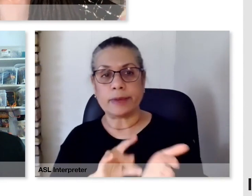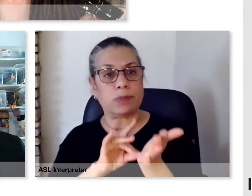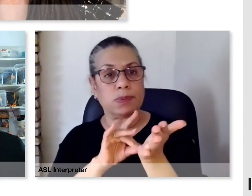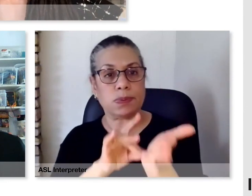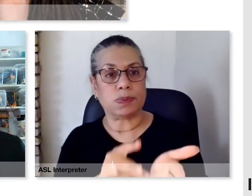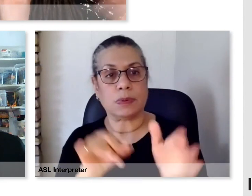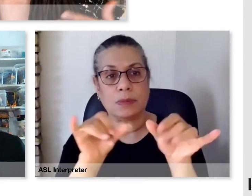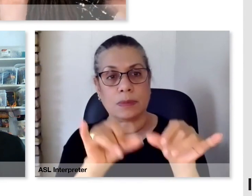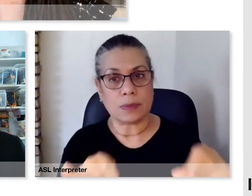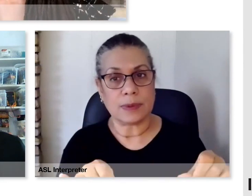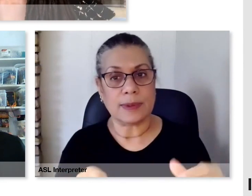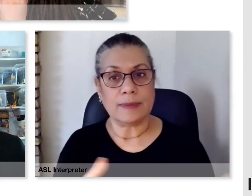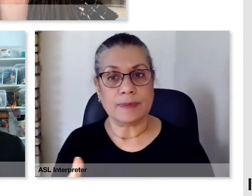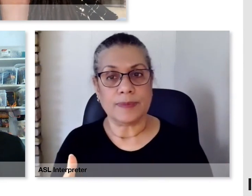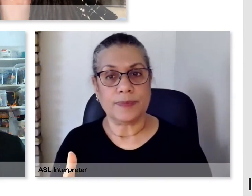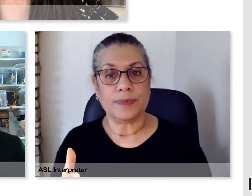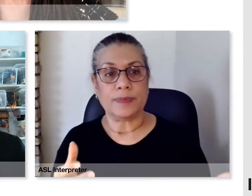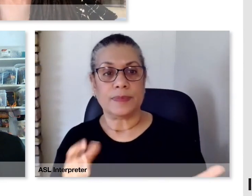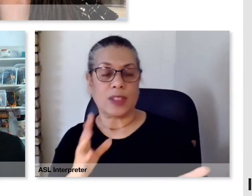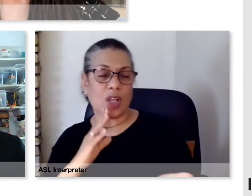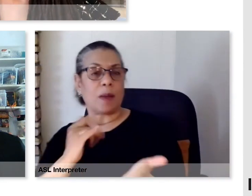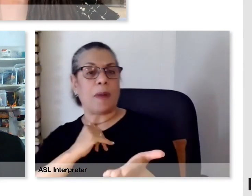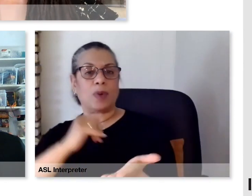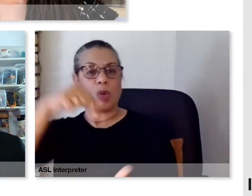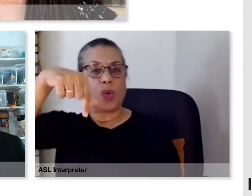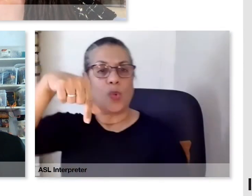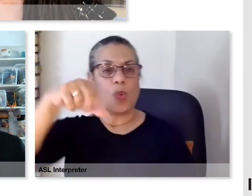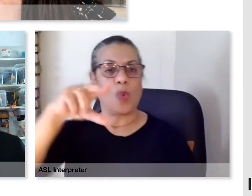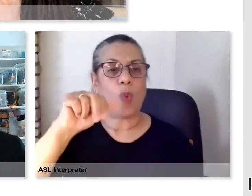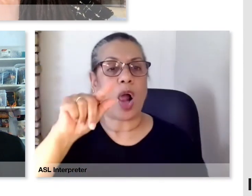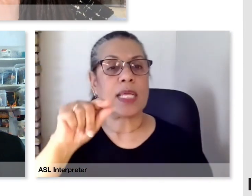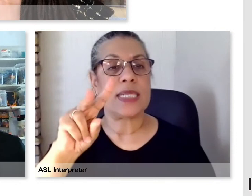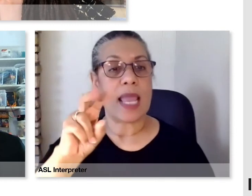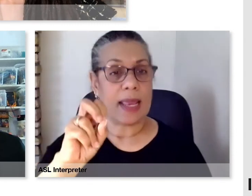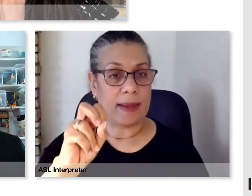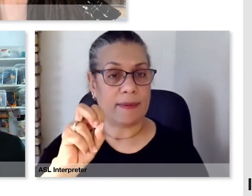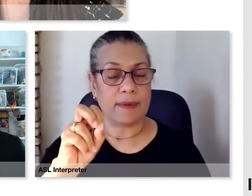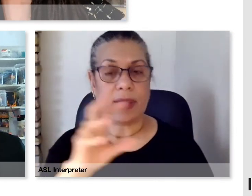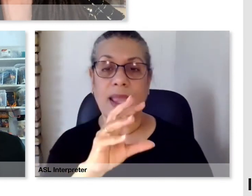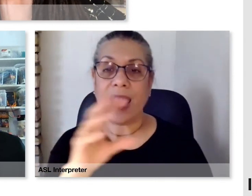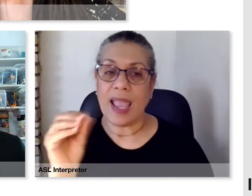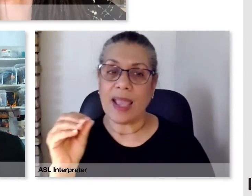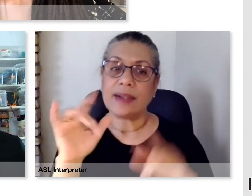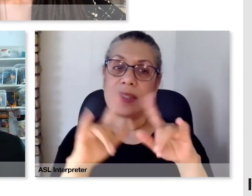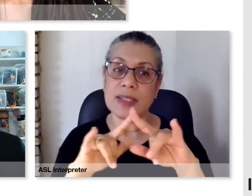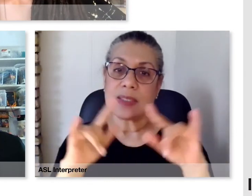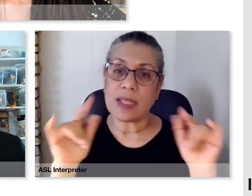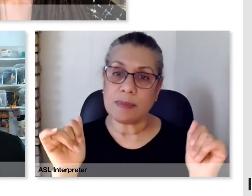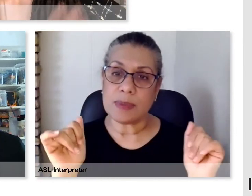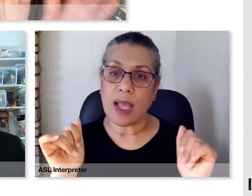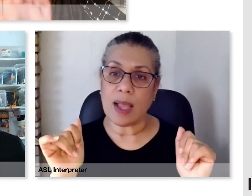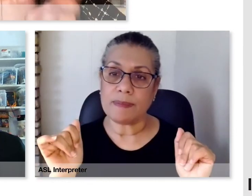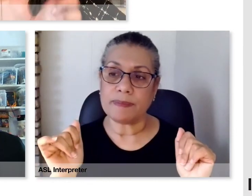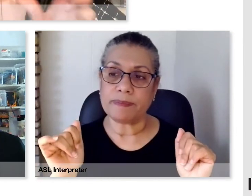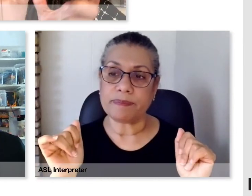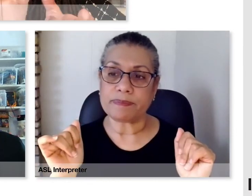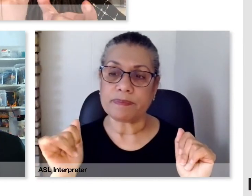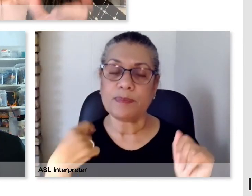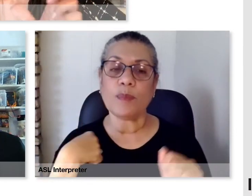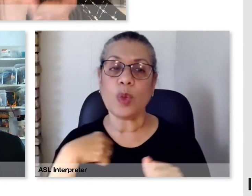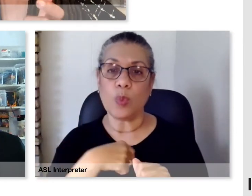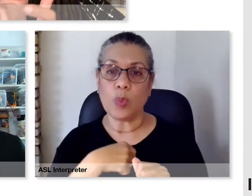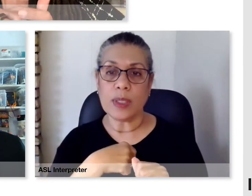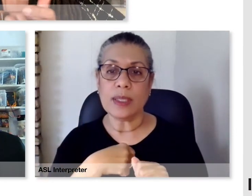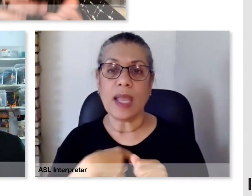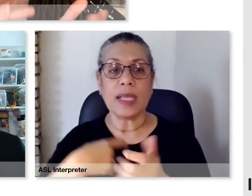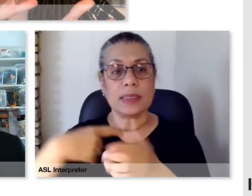to soft, the qualitative, the quantitative, et cetera. And at the same time, I just want to say that we've spent some time